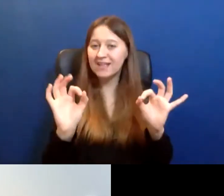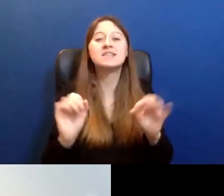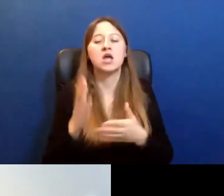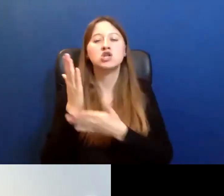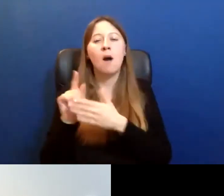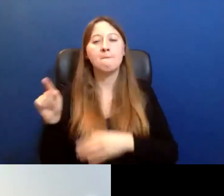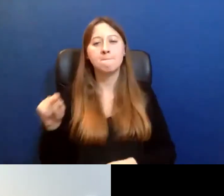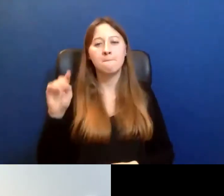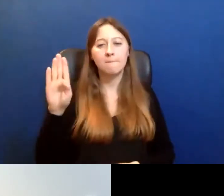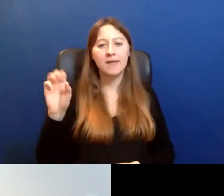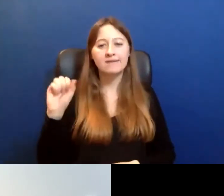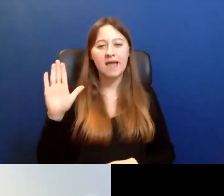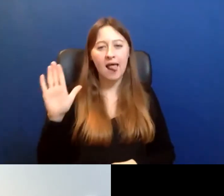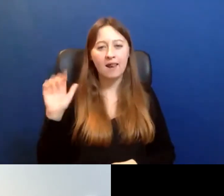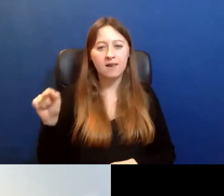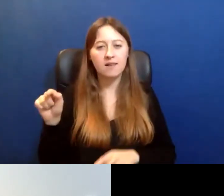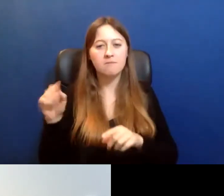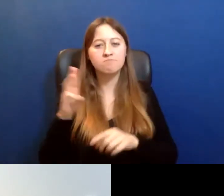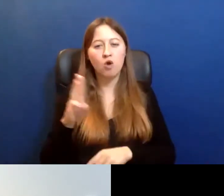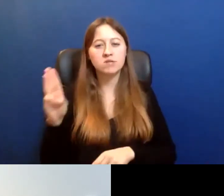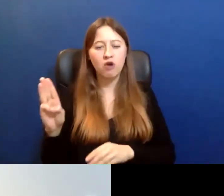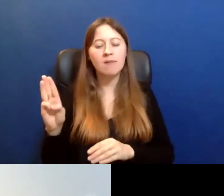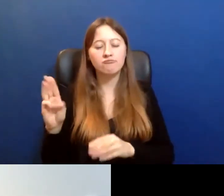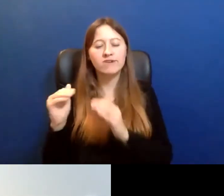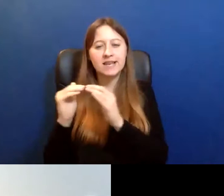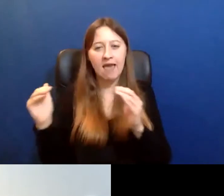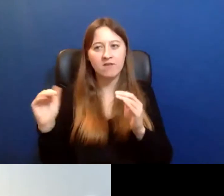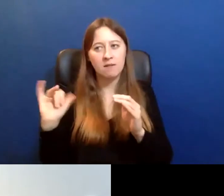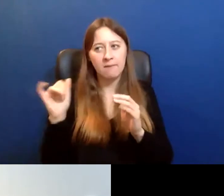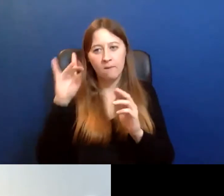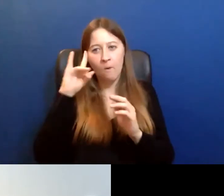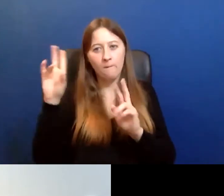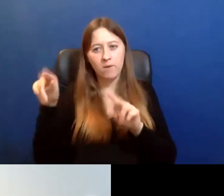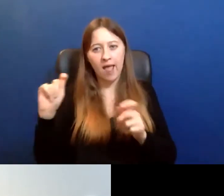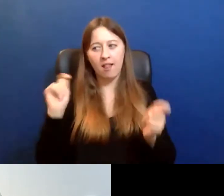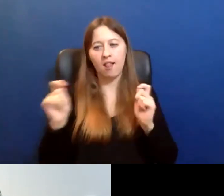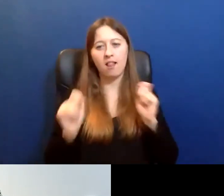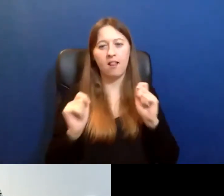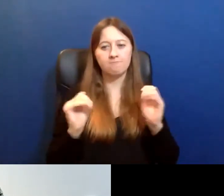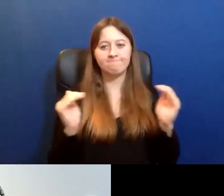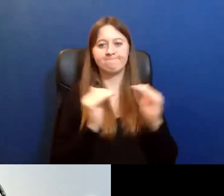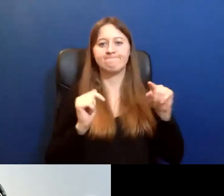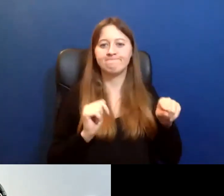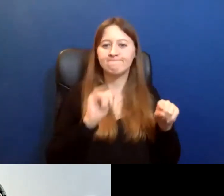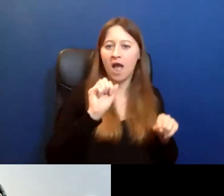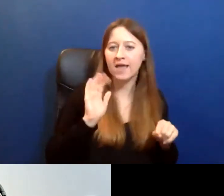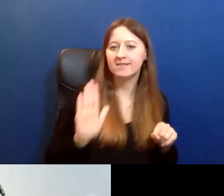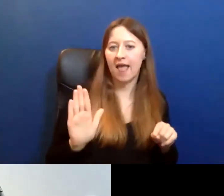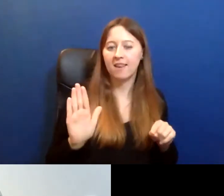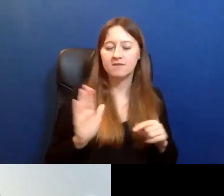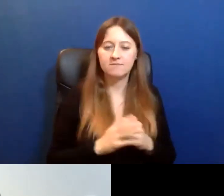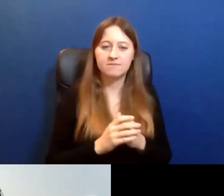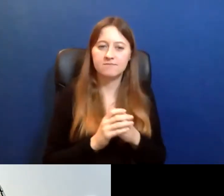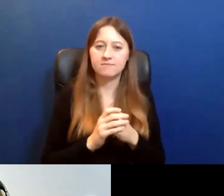it'd be great to even be able to adapt them to ISL. That sounds an excellent idea, but I think also the